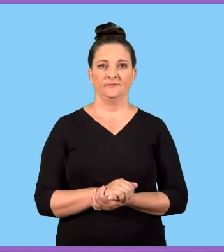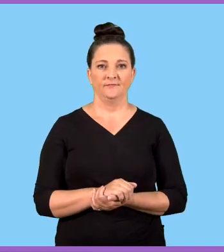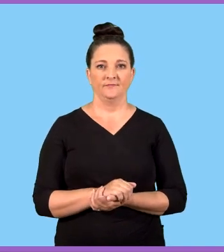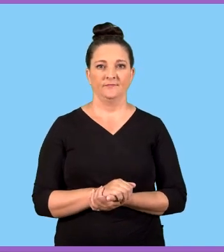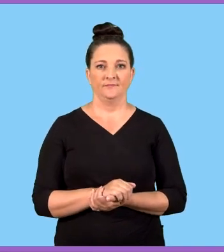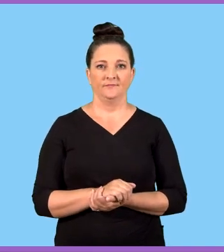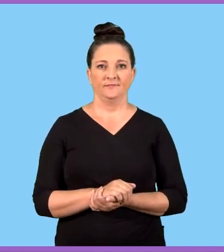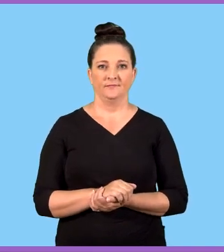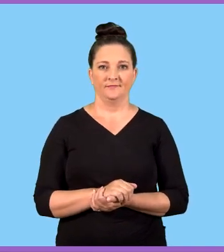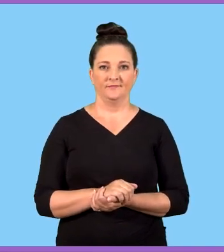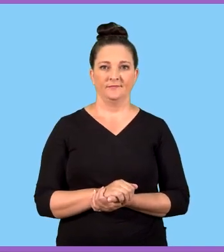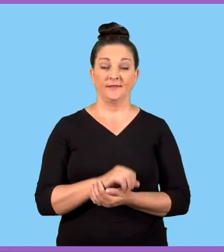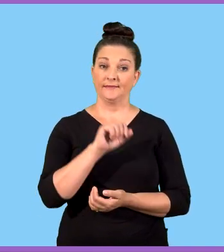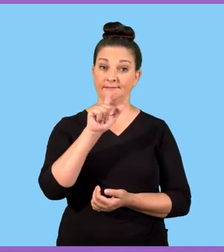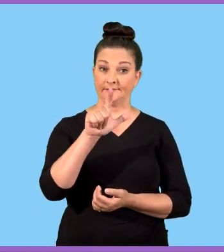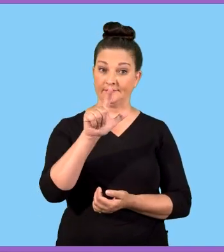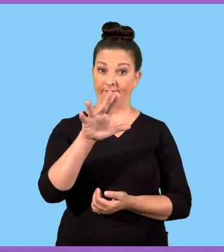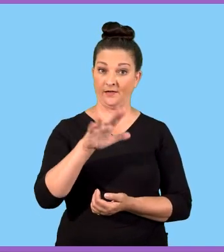50,